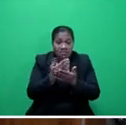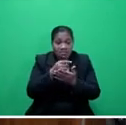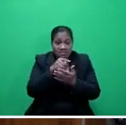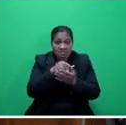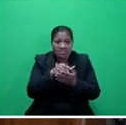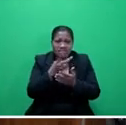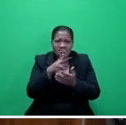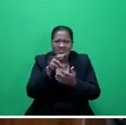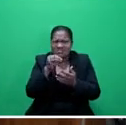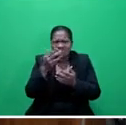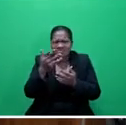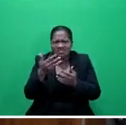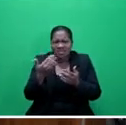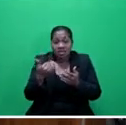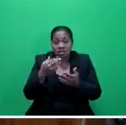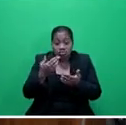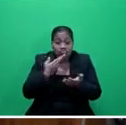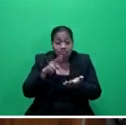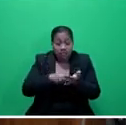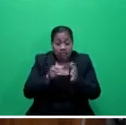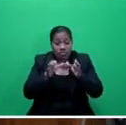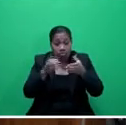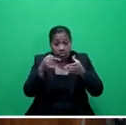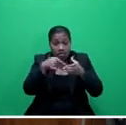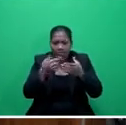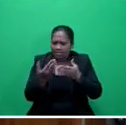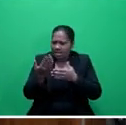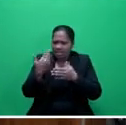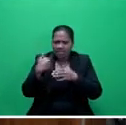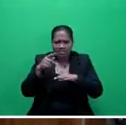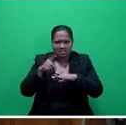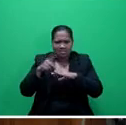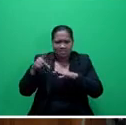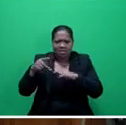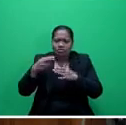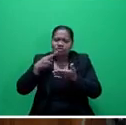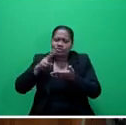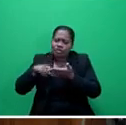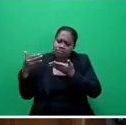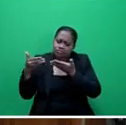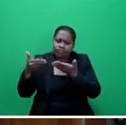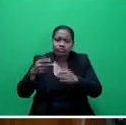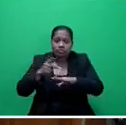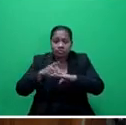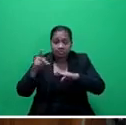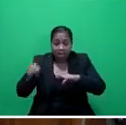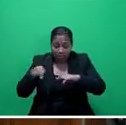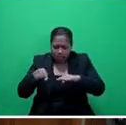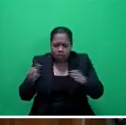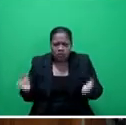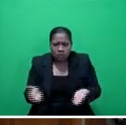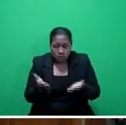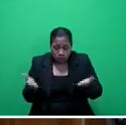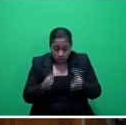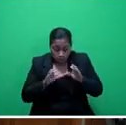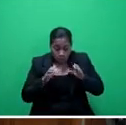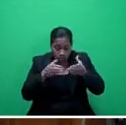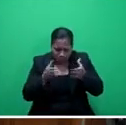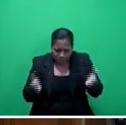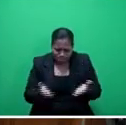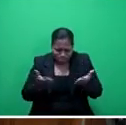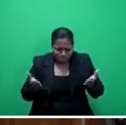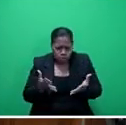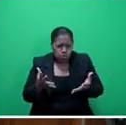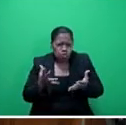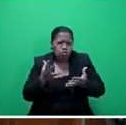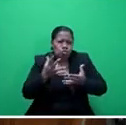reports before the committees from the last Parliament term to be reported back to Parliament, and this encourages the committee to finalize this report and